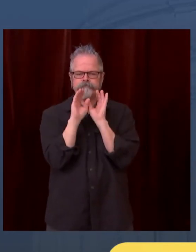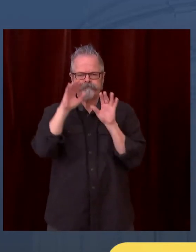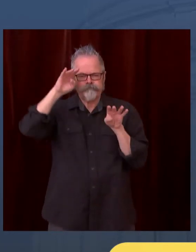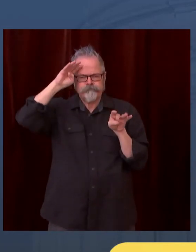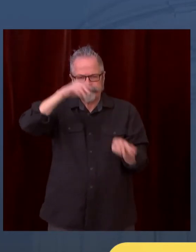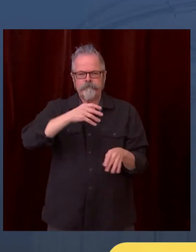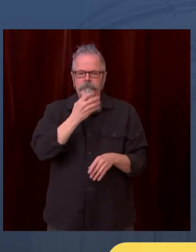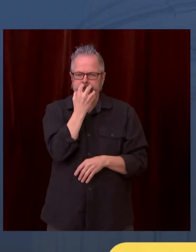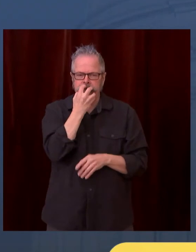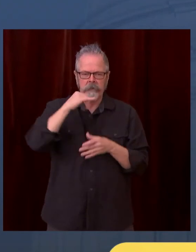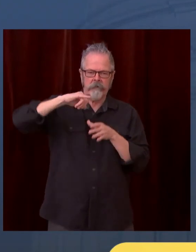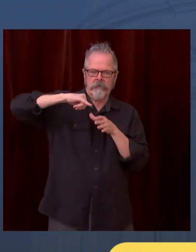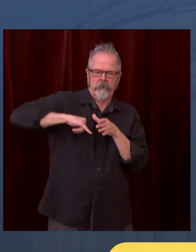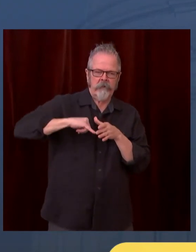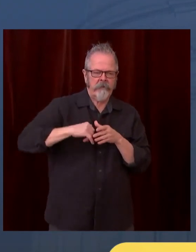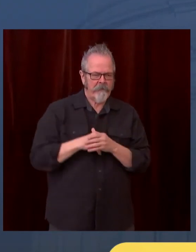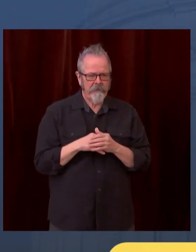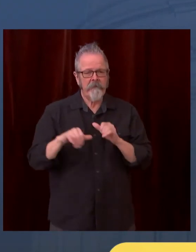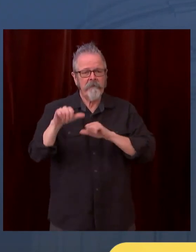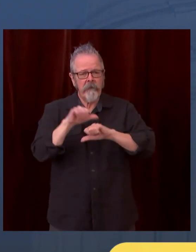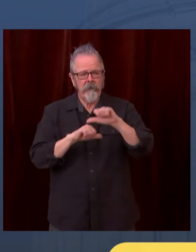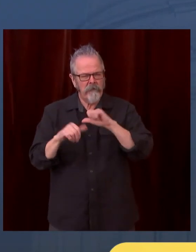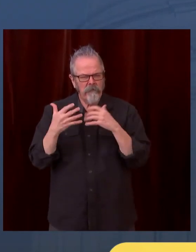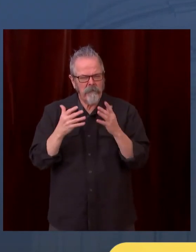look for new energy.